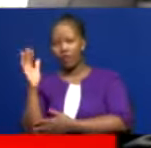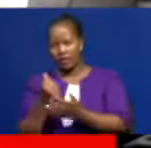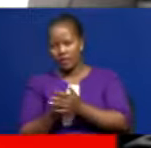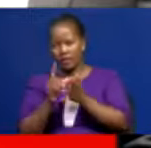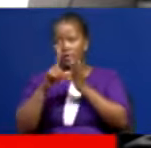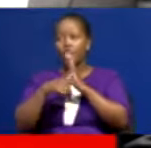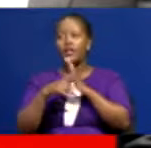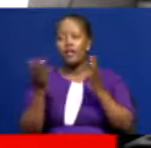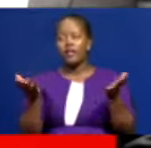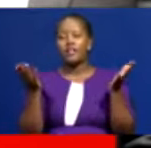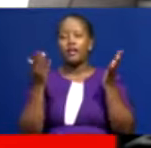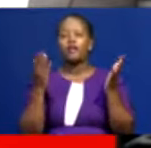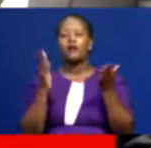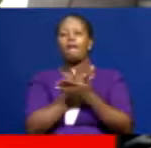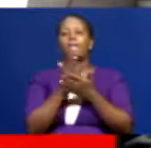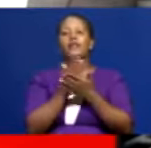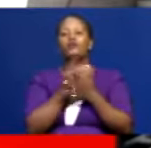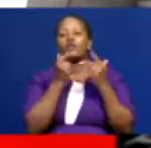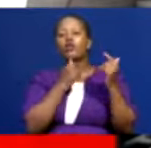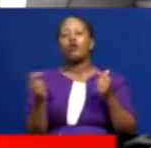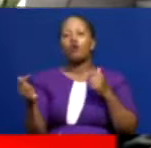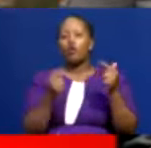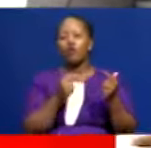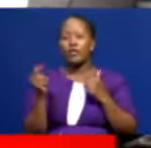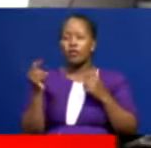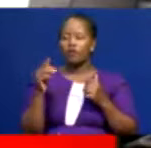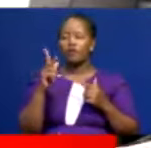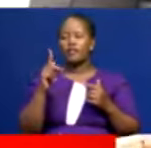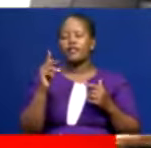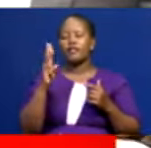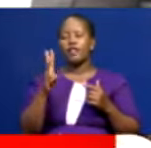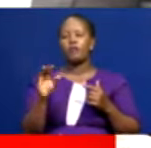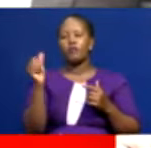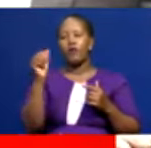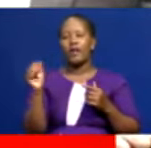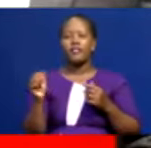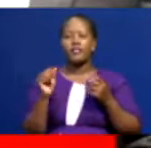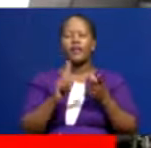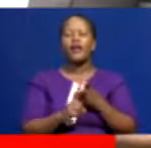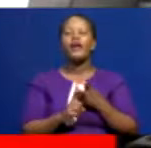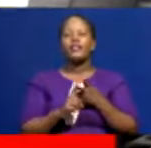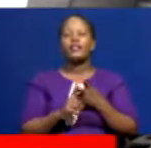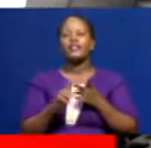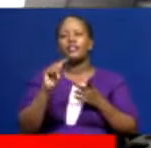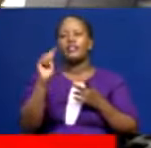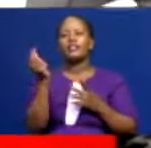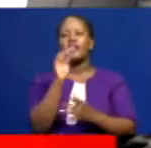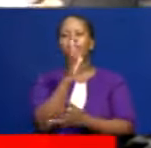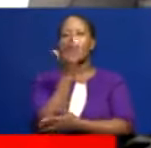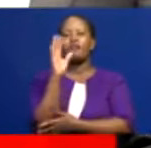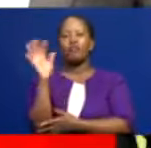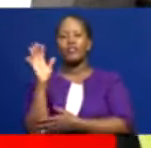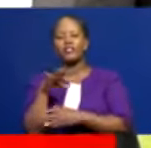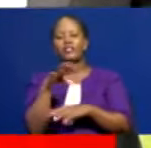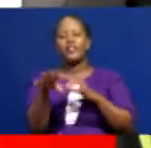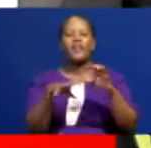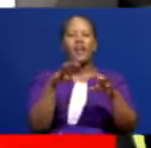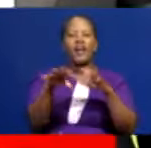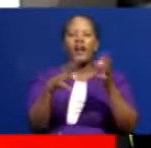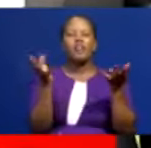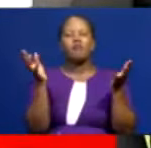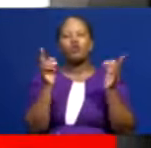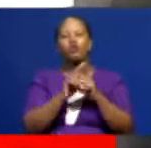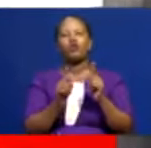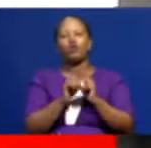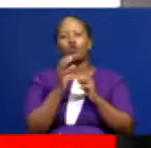because of the conflict between Kenya Forest Service and Kenya Wildlife Service, animals since created